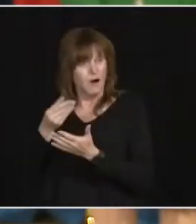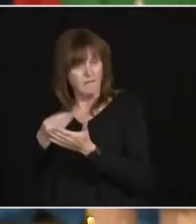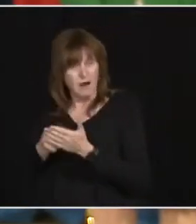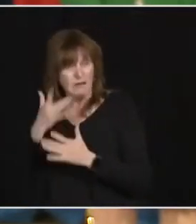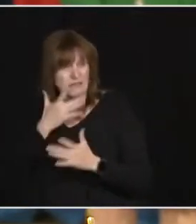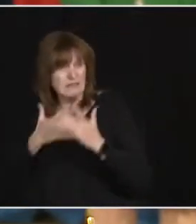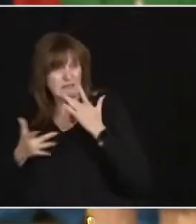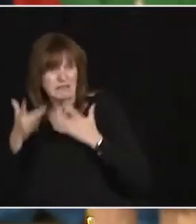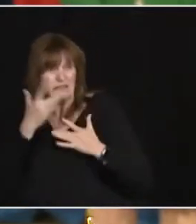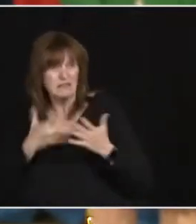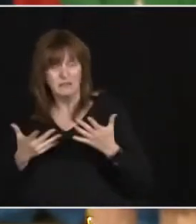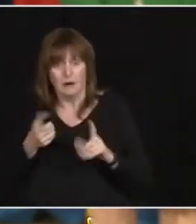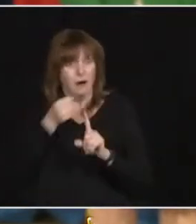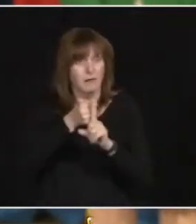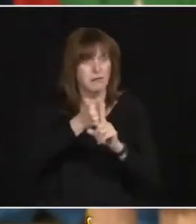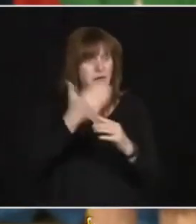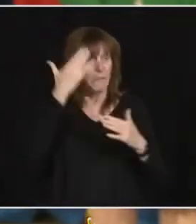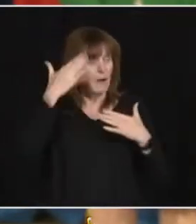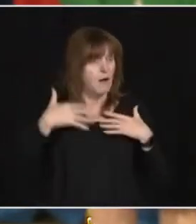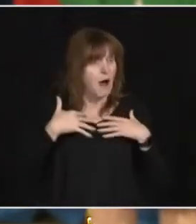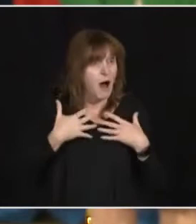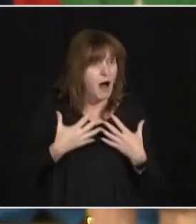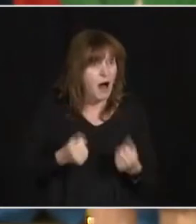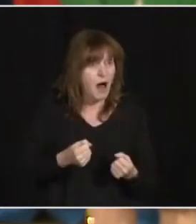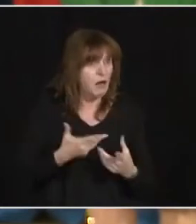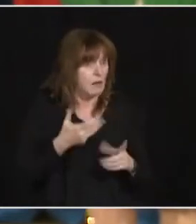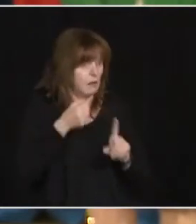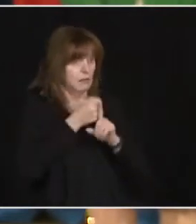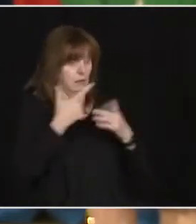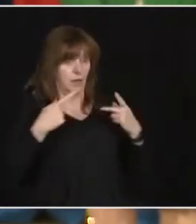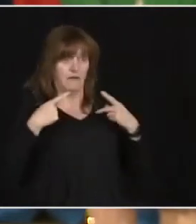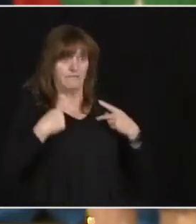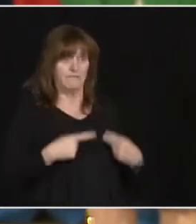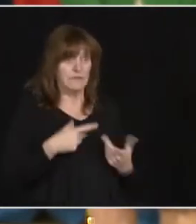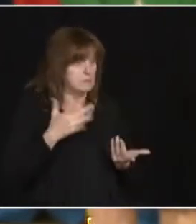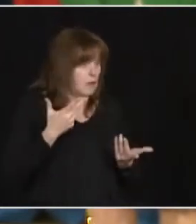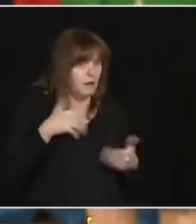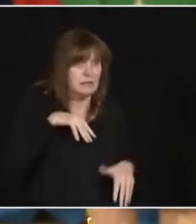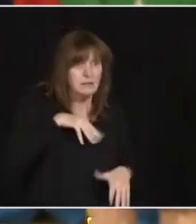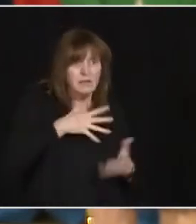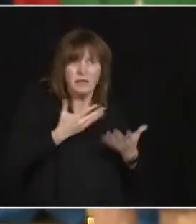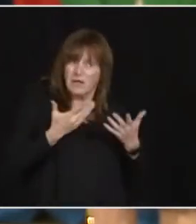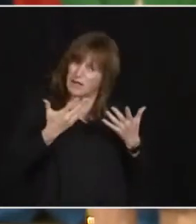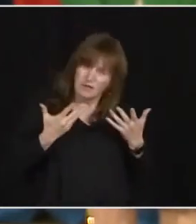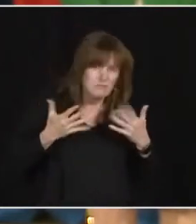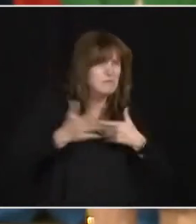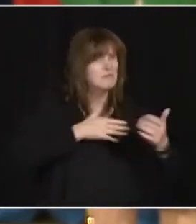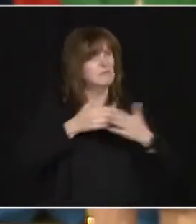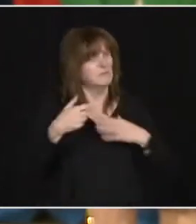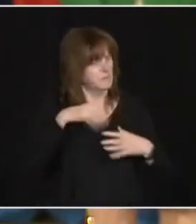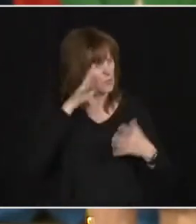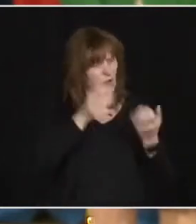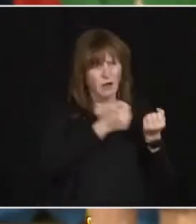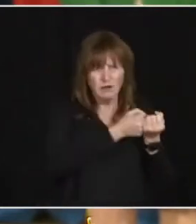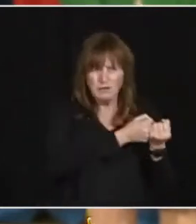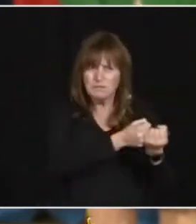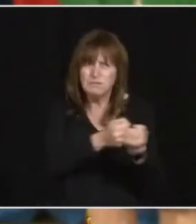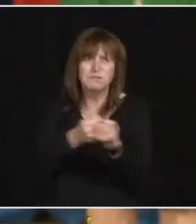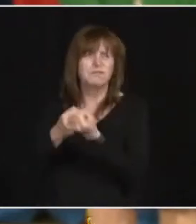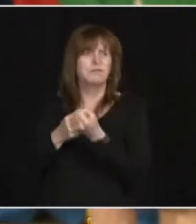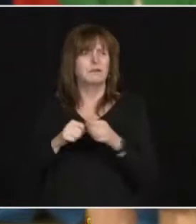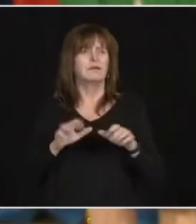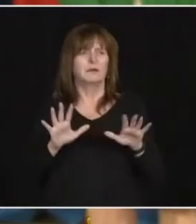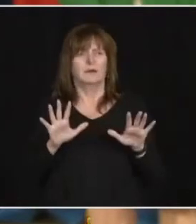mental impact, physical impact, we will be there to support you. Let me finish by saying